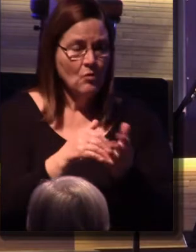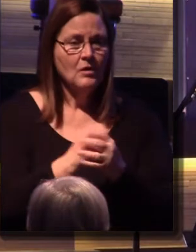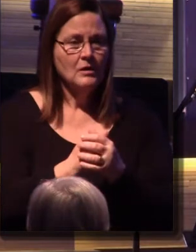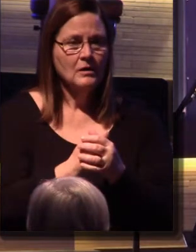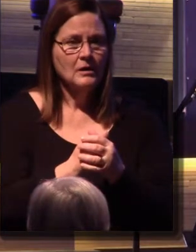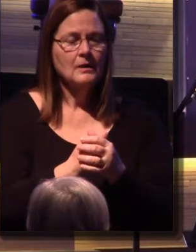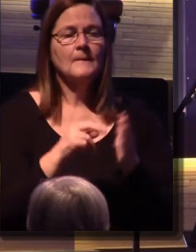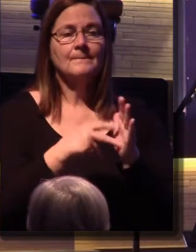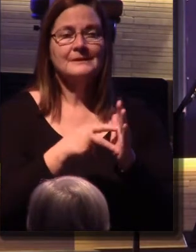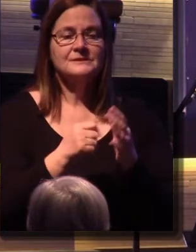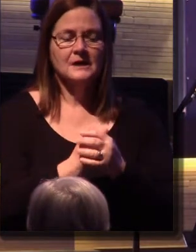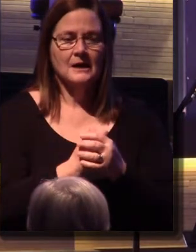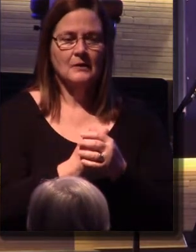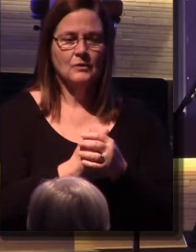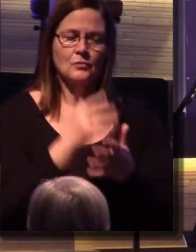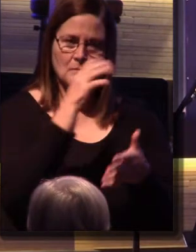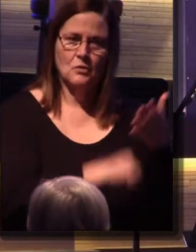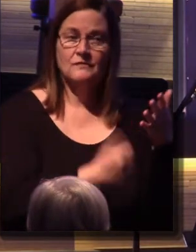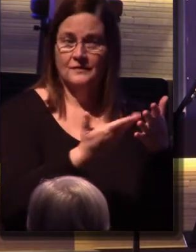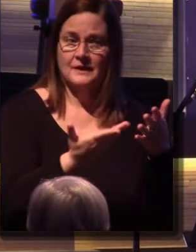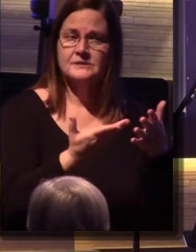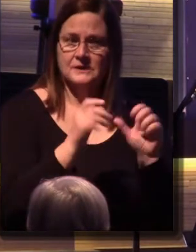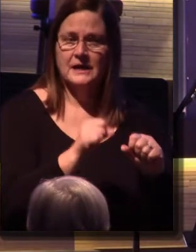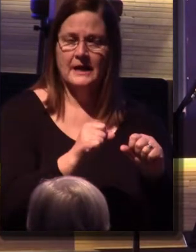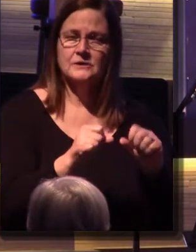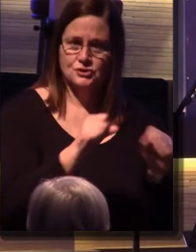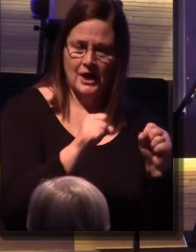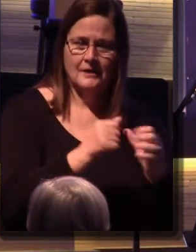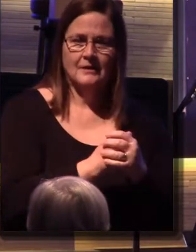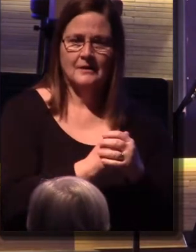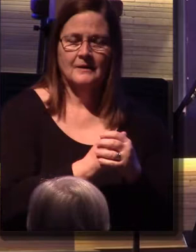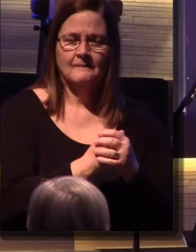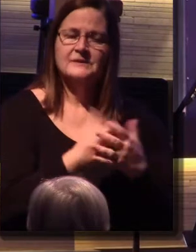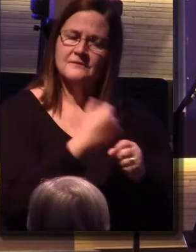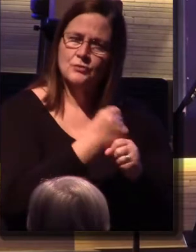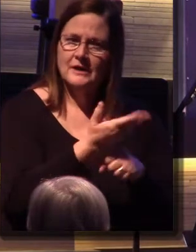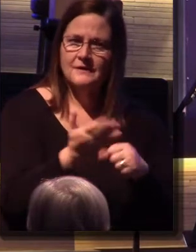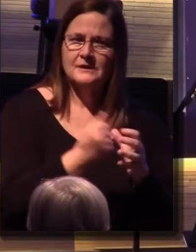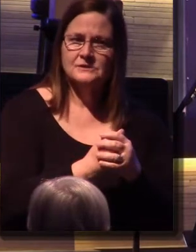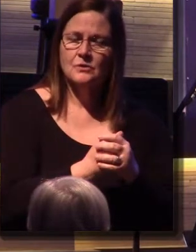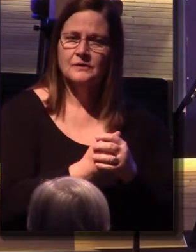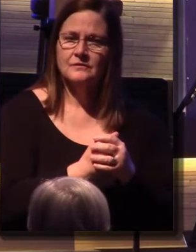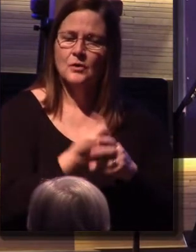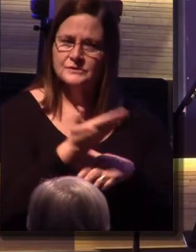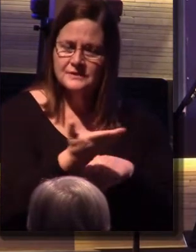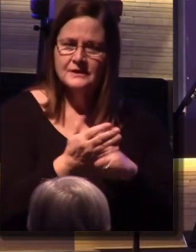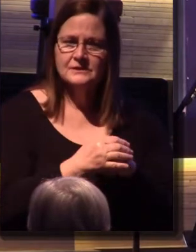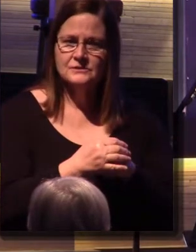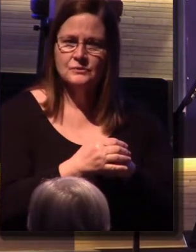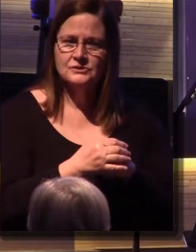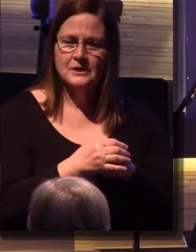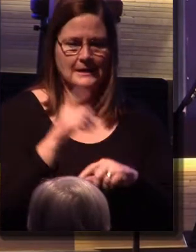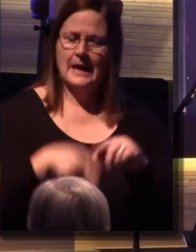denotes removing of those things which can be shaken as of created things, so that